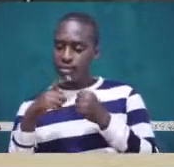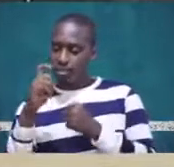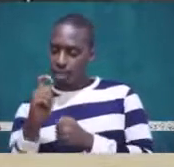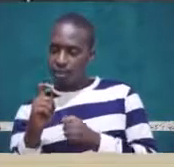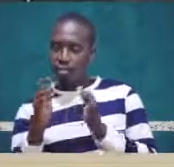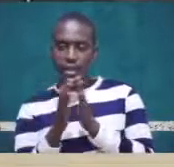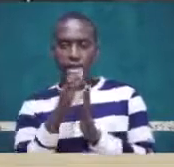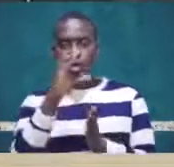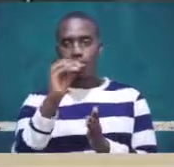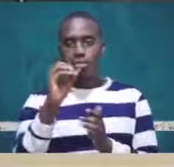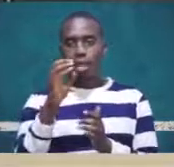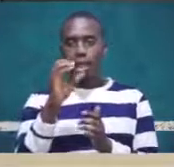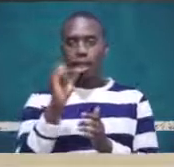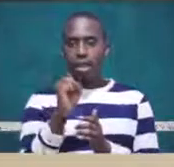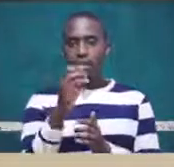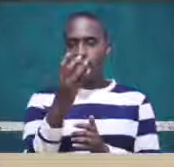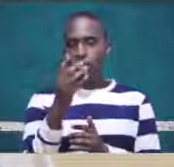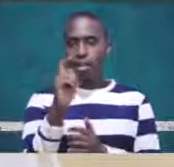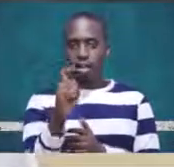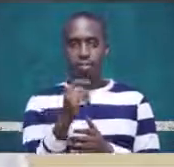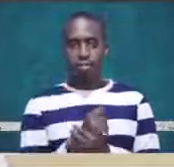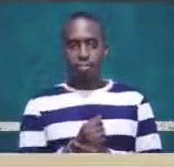4x. 3.